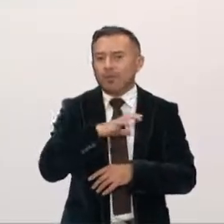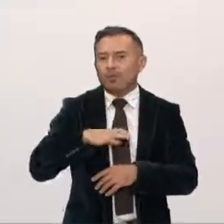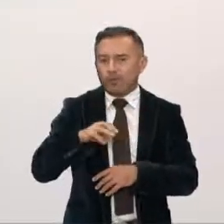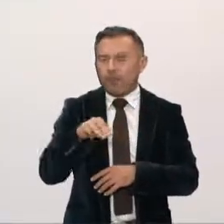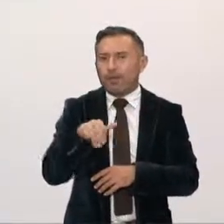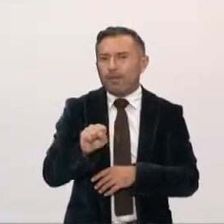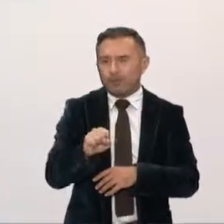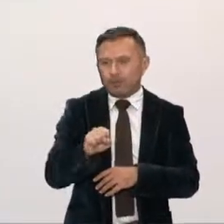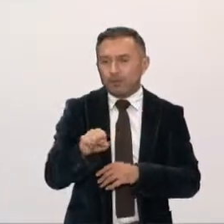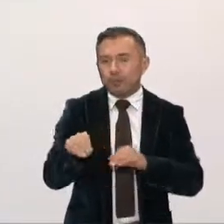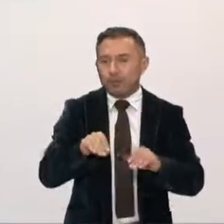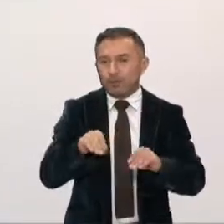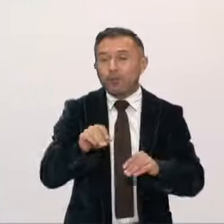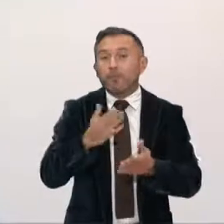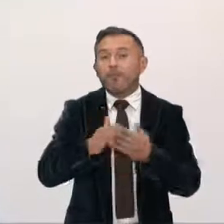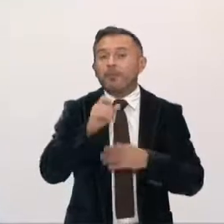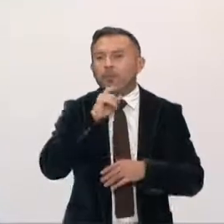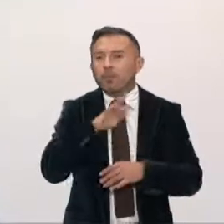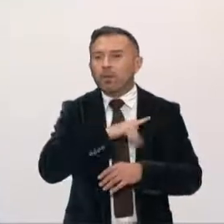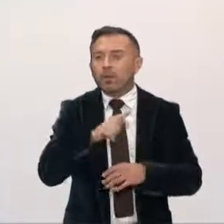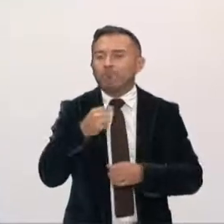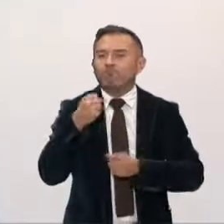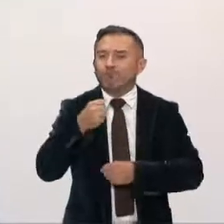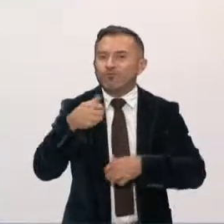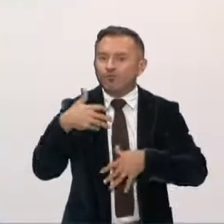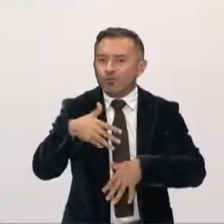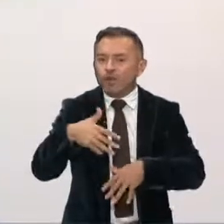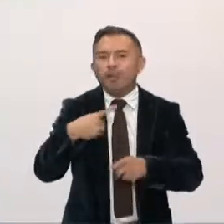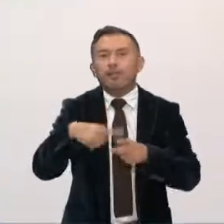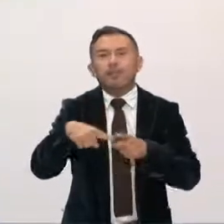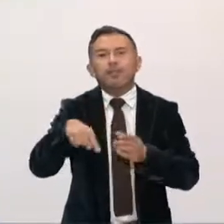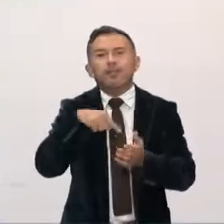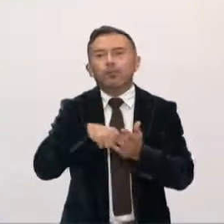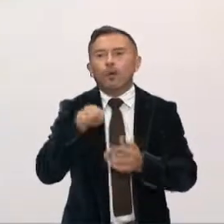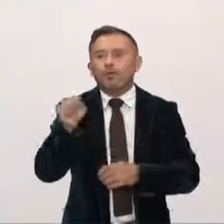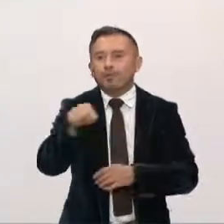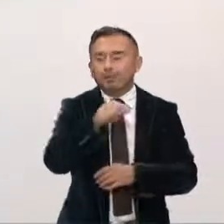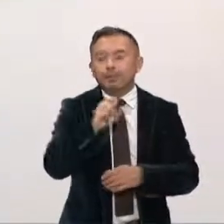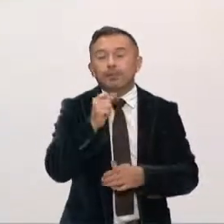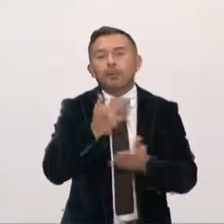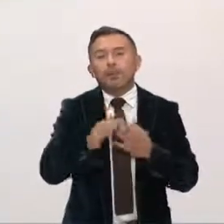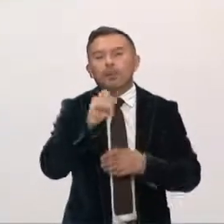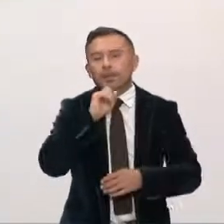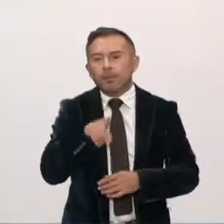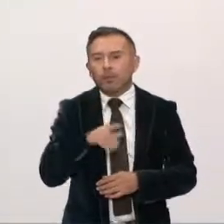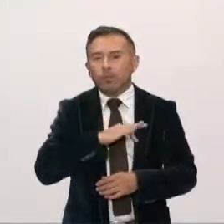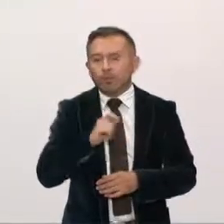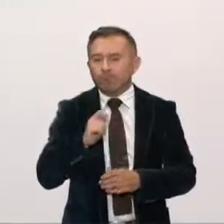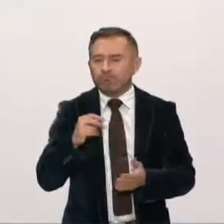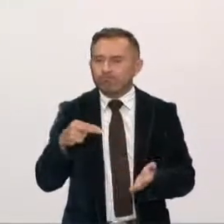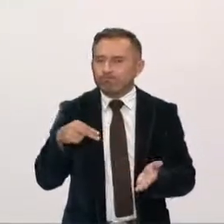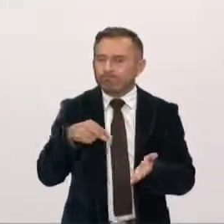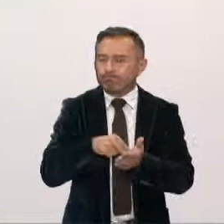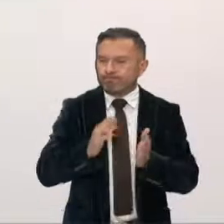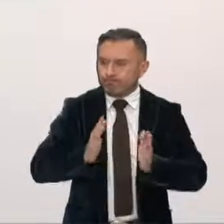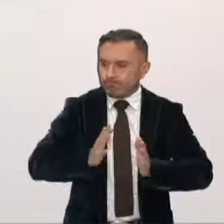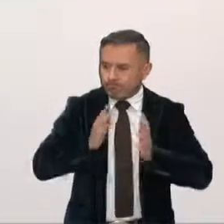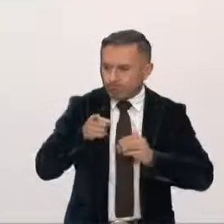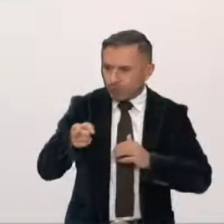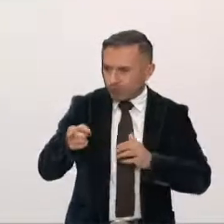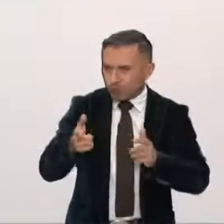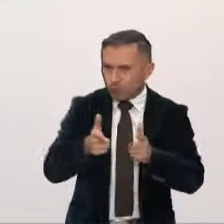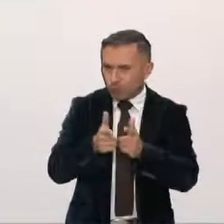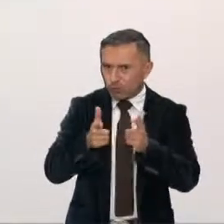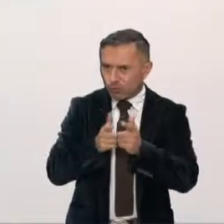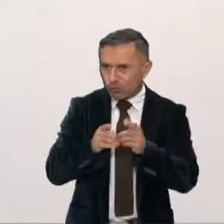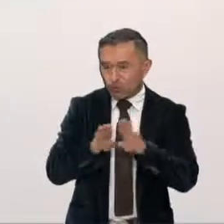of having these candidates over socialism, but also protest actions in many places, and in the appearance